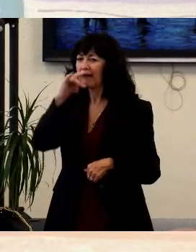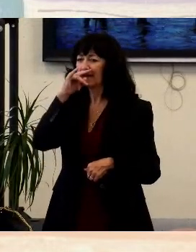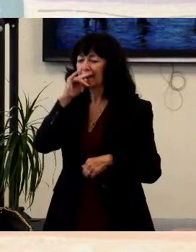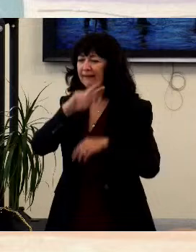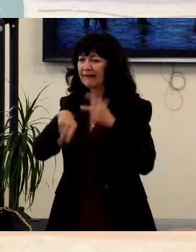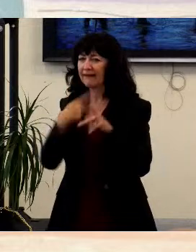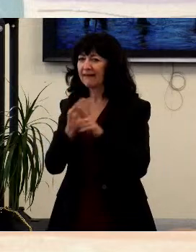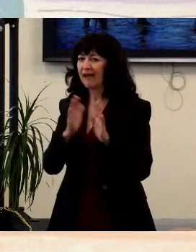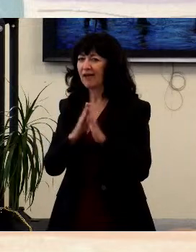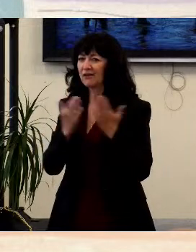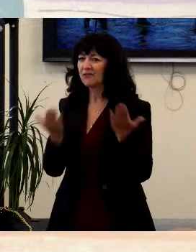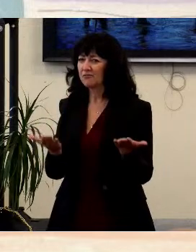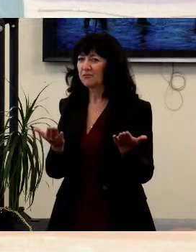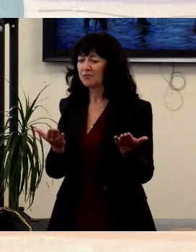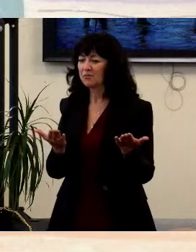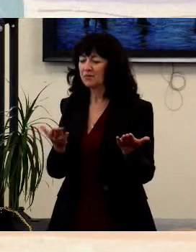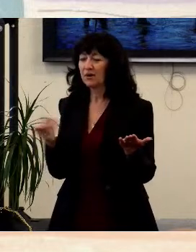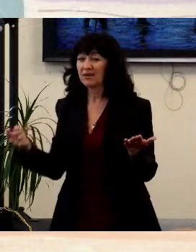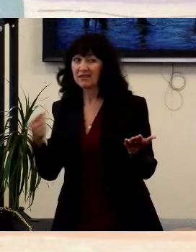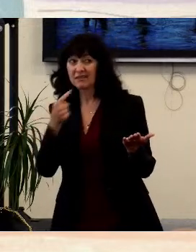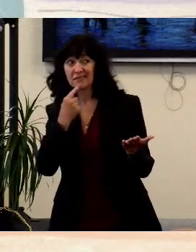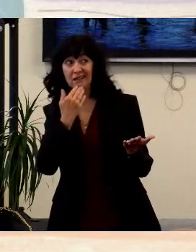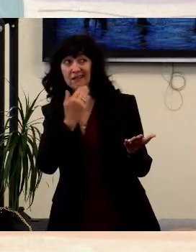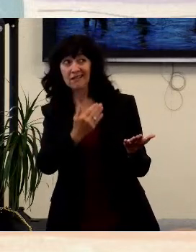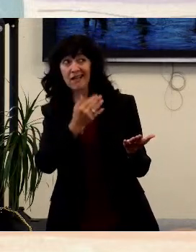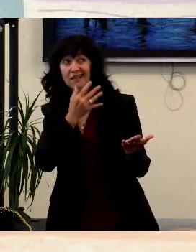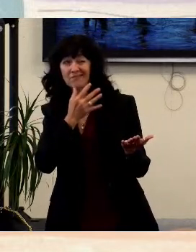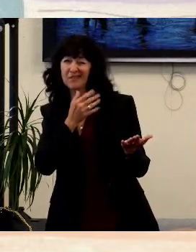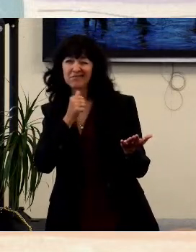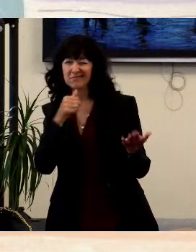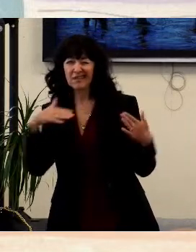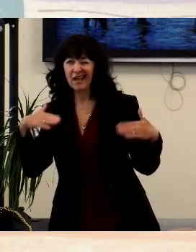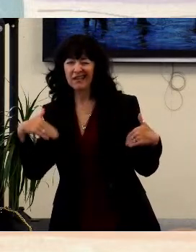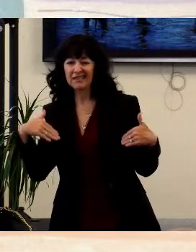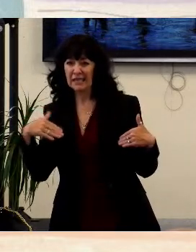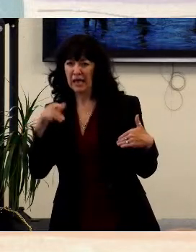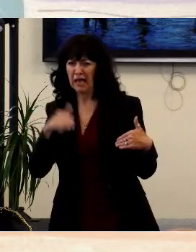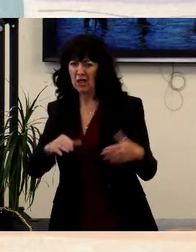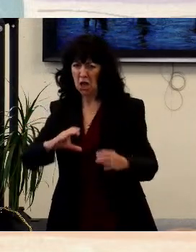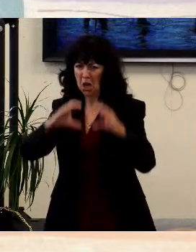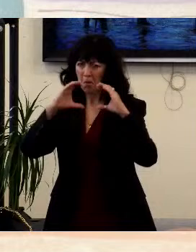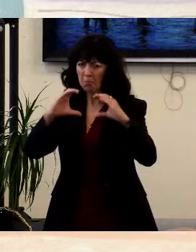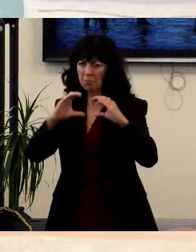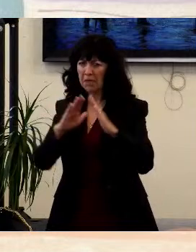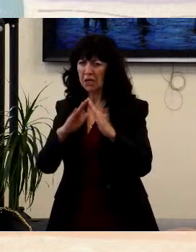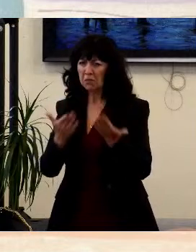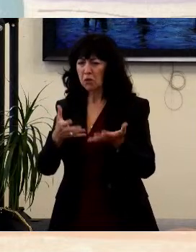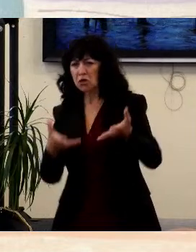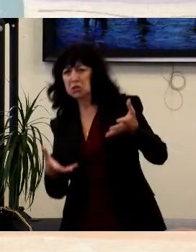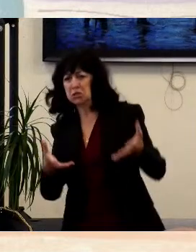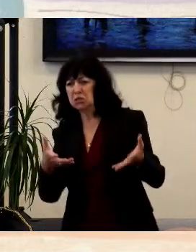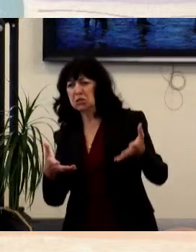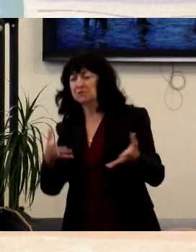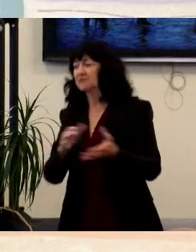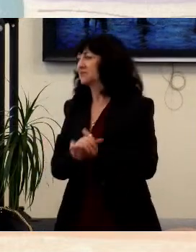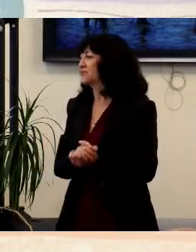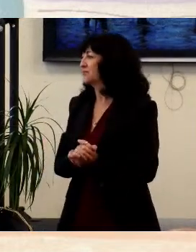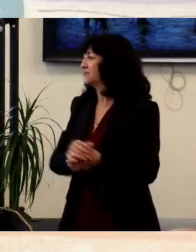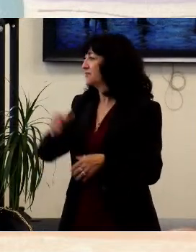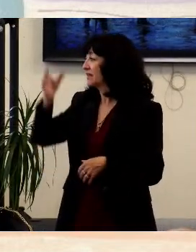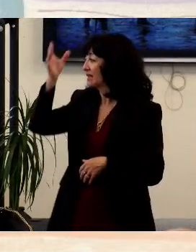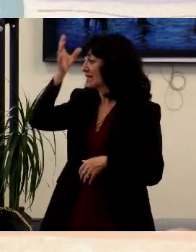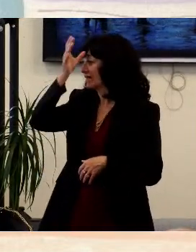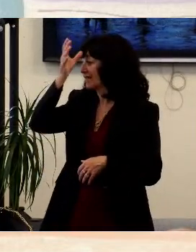Blue smiles, thanks, but not yet. That's a big book for little Blue to hold, isn't it? Pops chooses a book from the